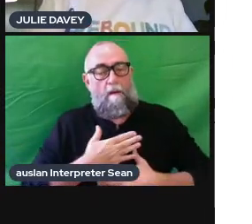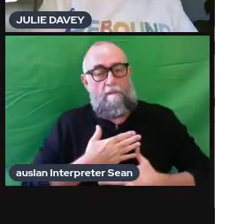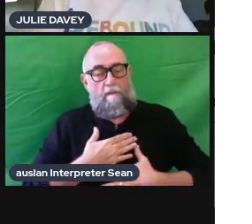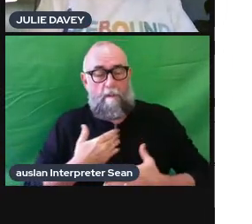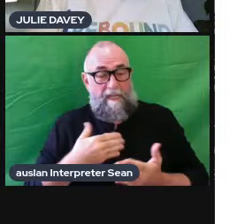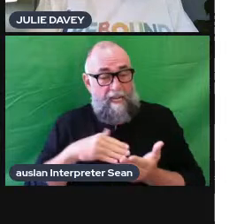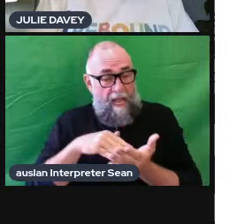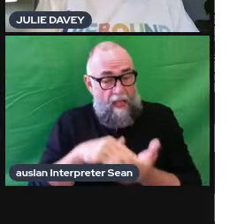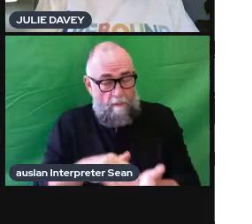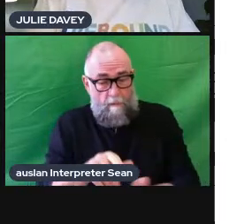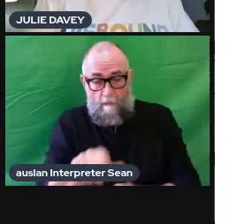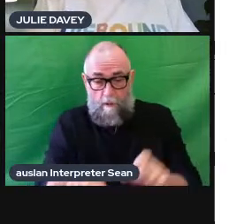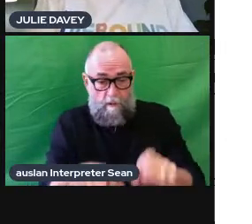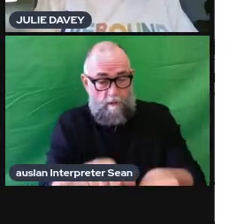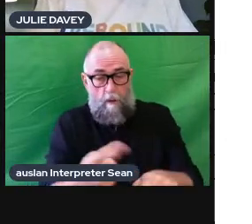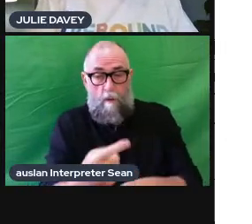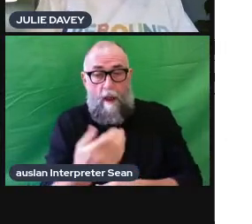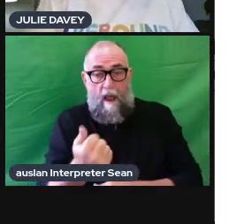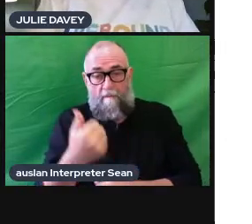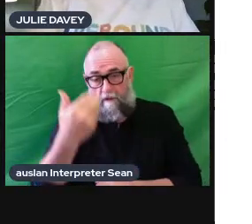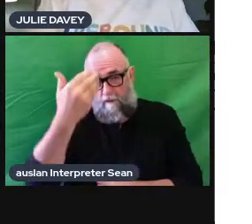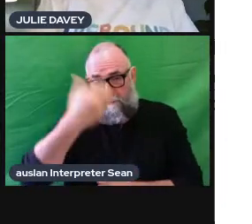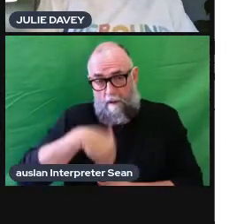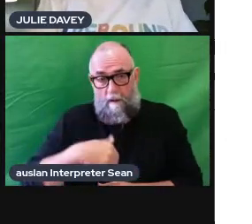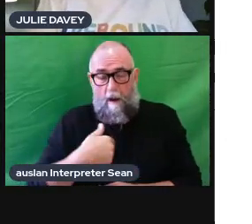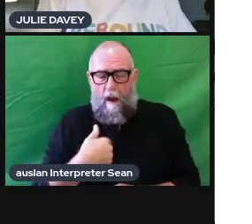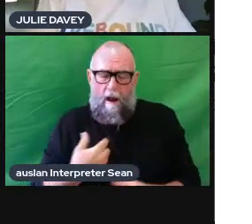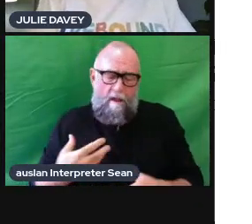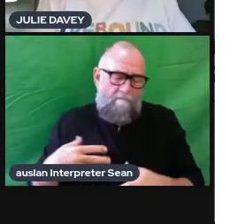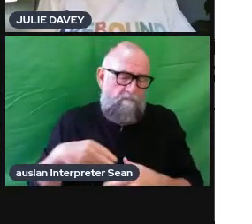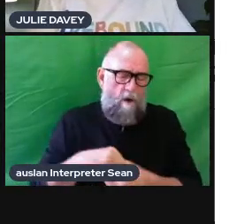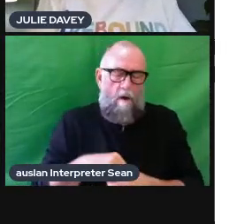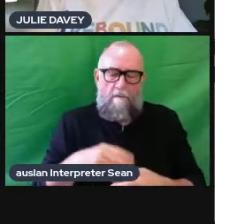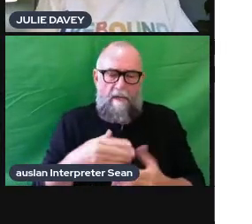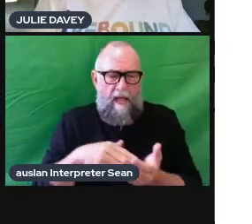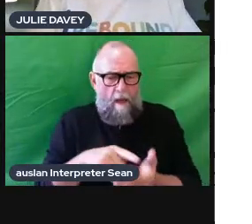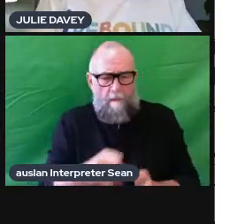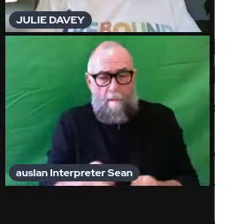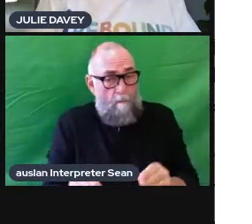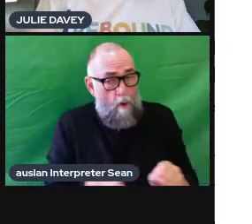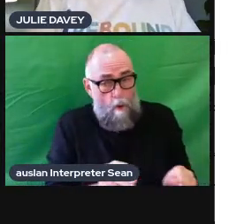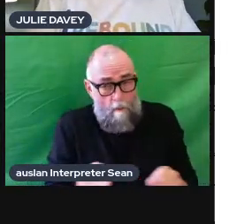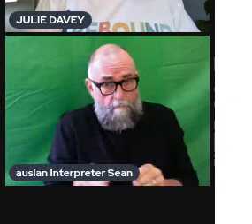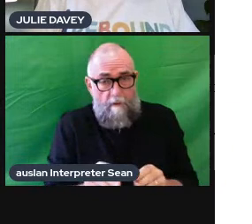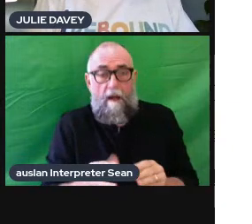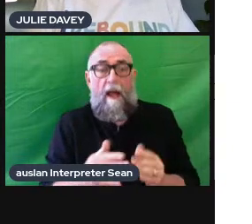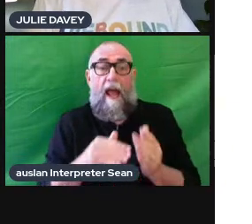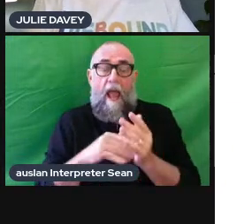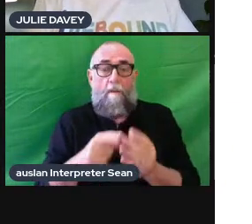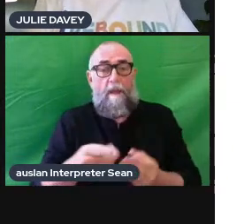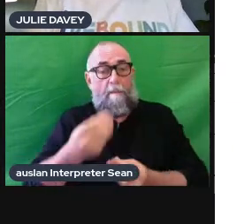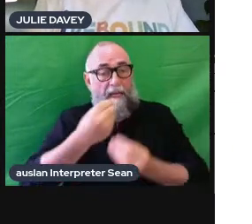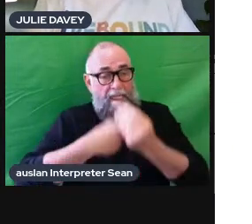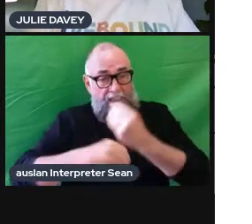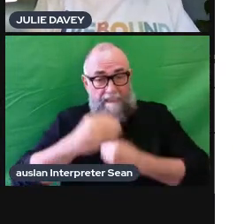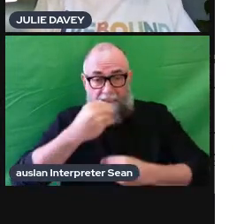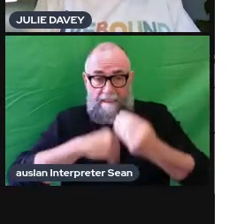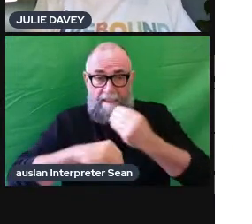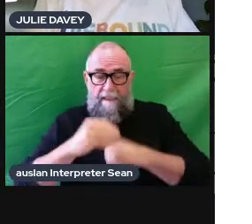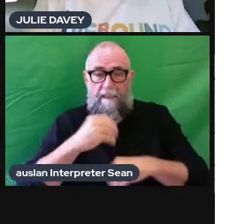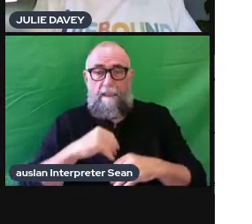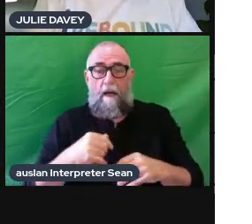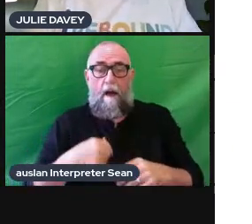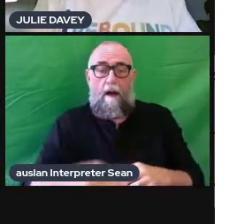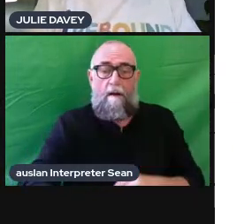move more and eat well. I became involved in stroke research after being unable to return to my job as CEO of a primary health